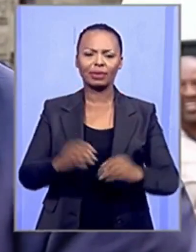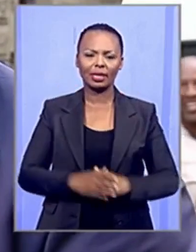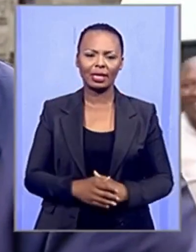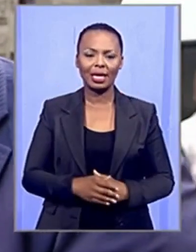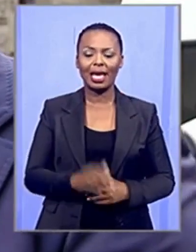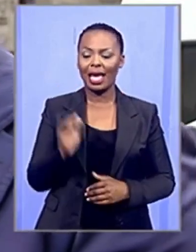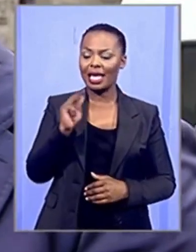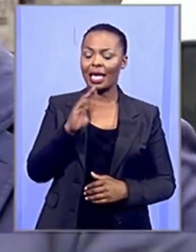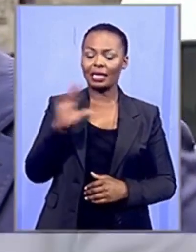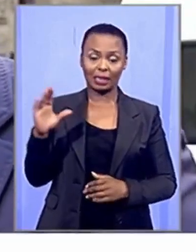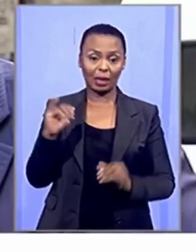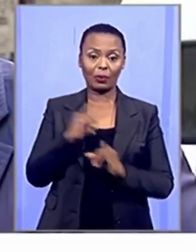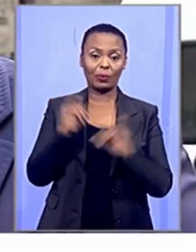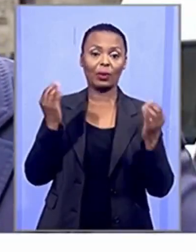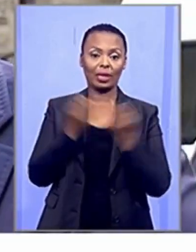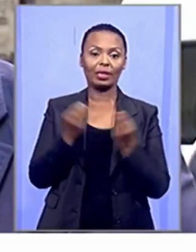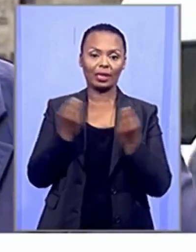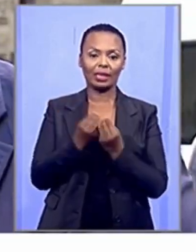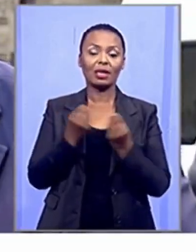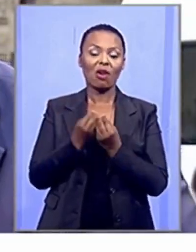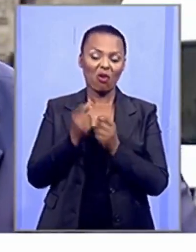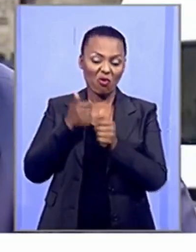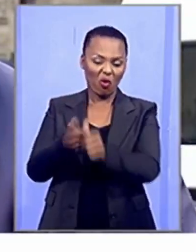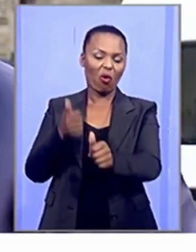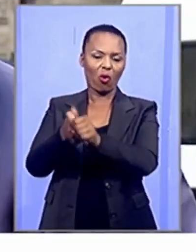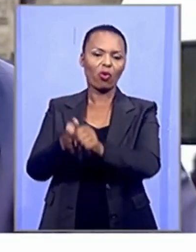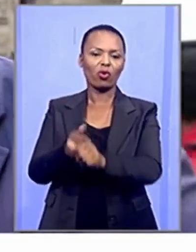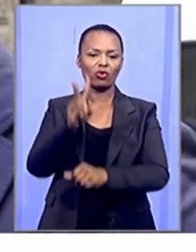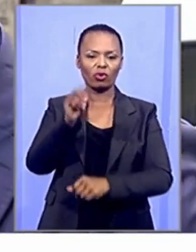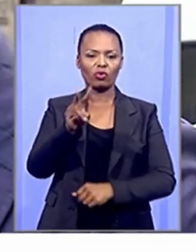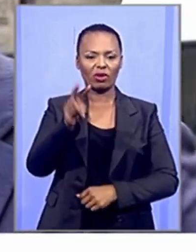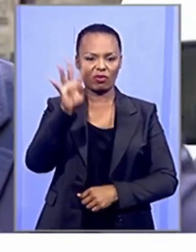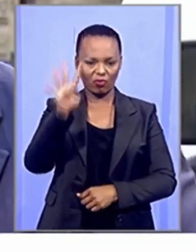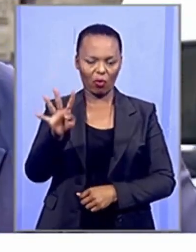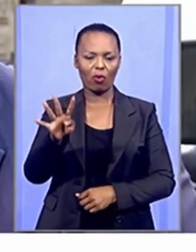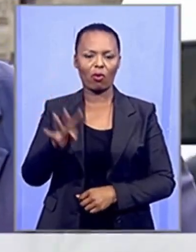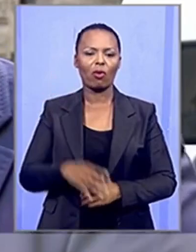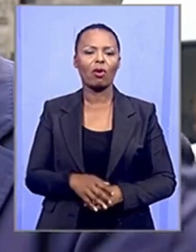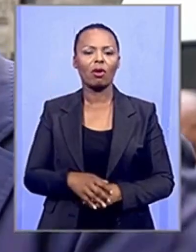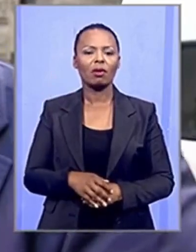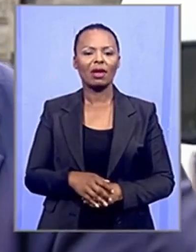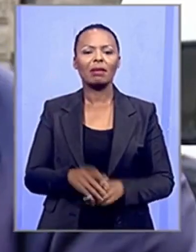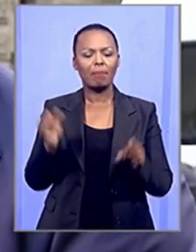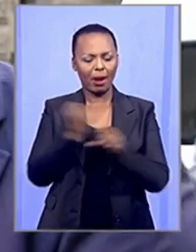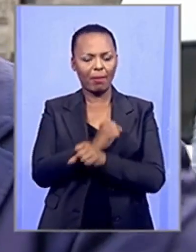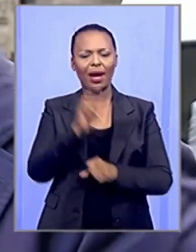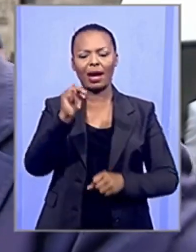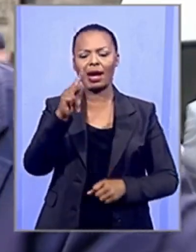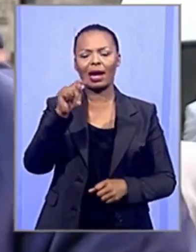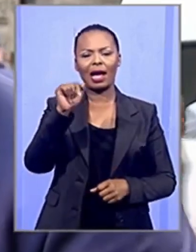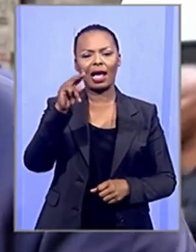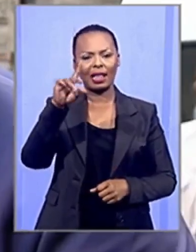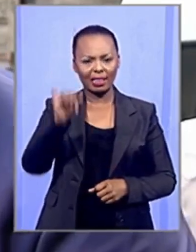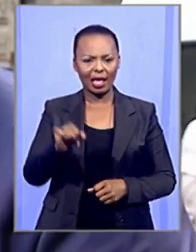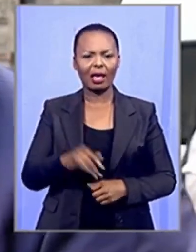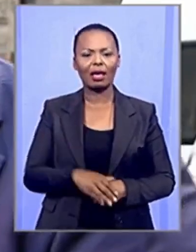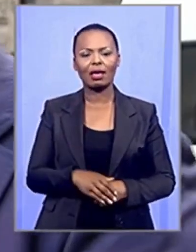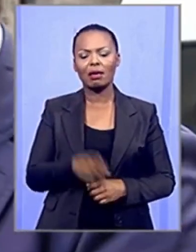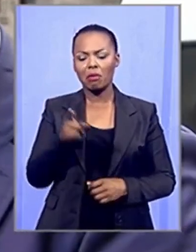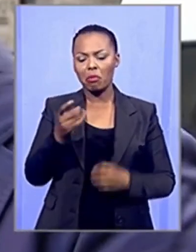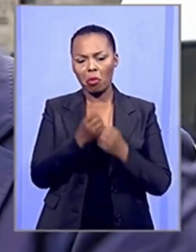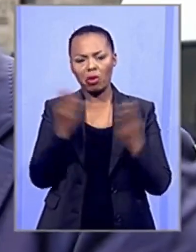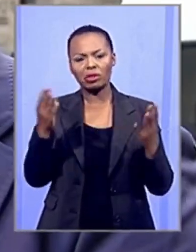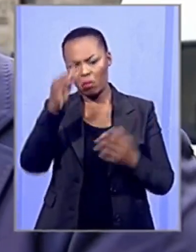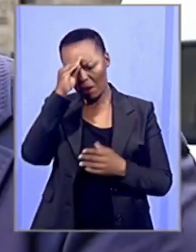terrible blunder today, and it's going to follow them all the way into 2024. Just as Nkandla was a rotting corpse on the back of Jacob